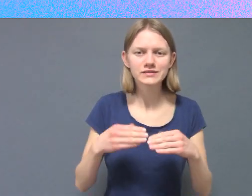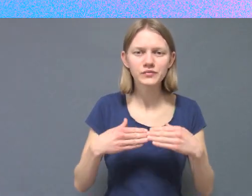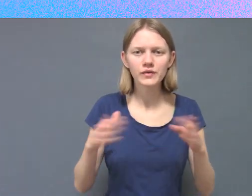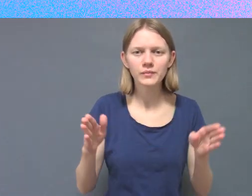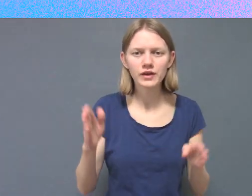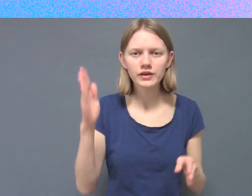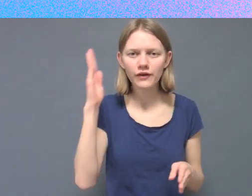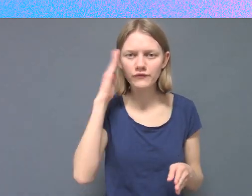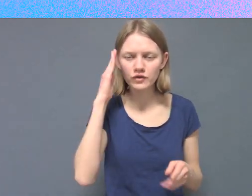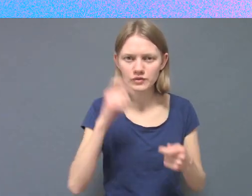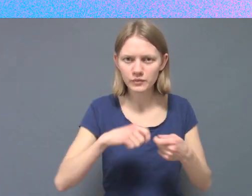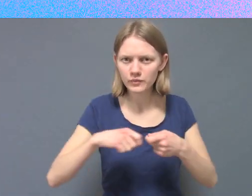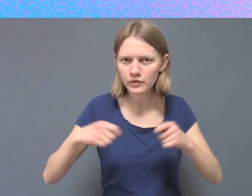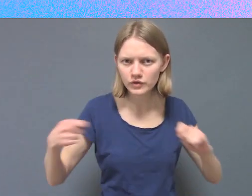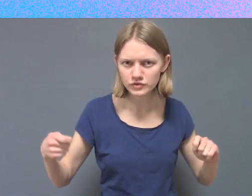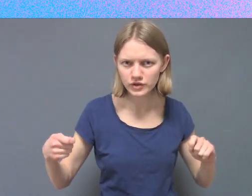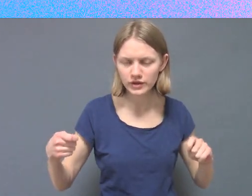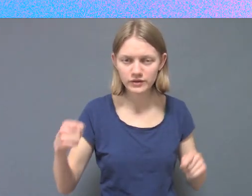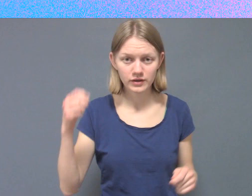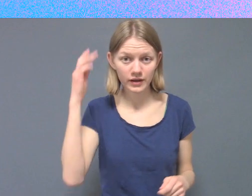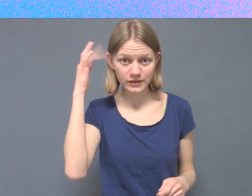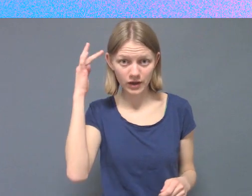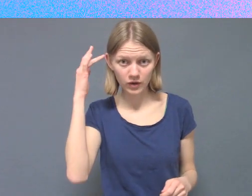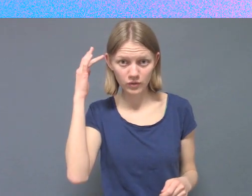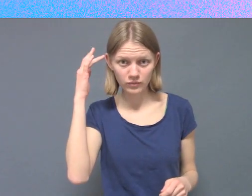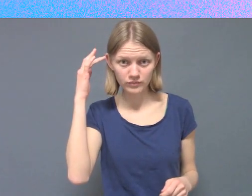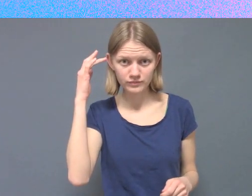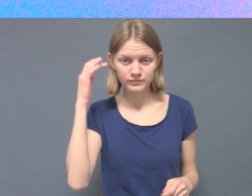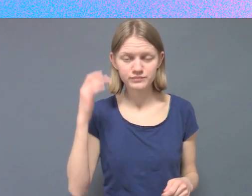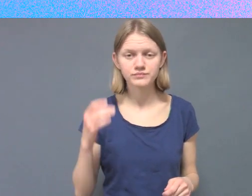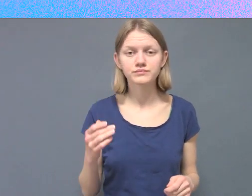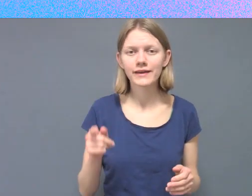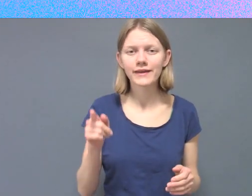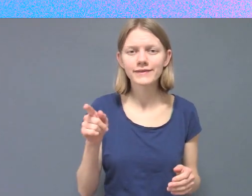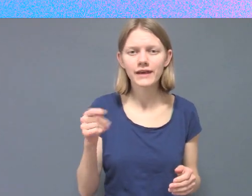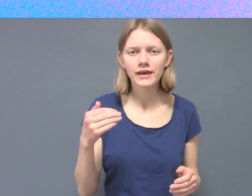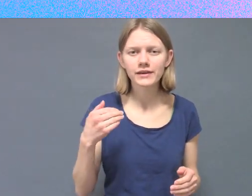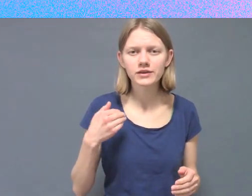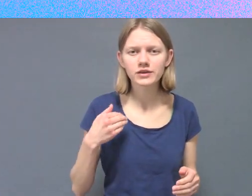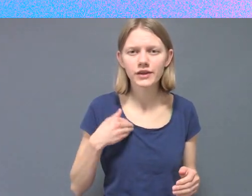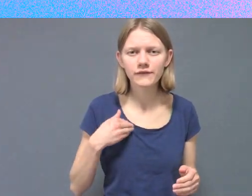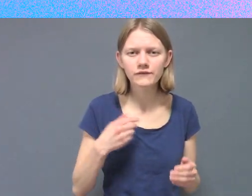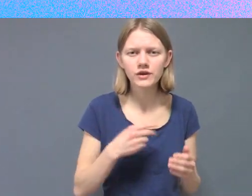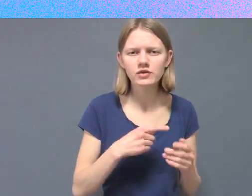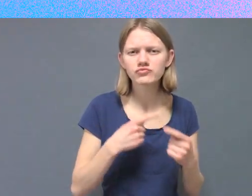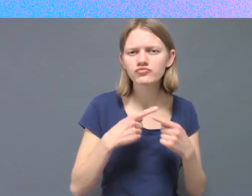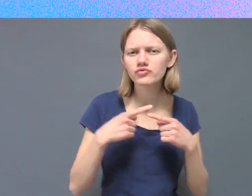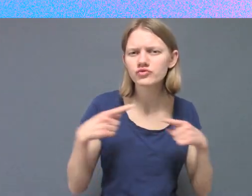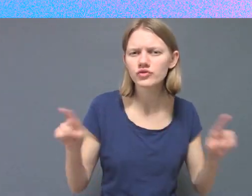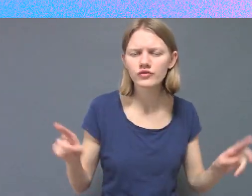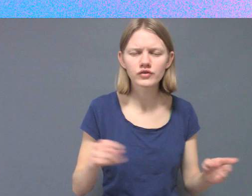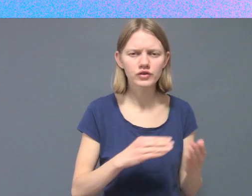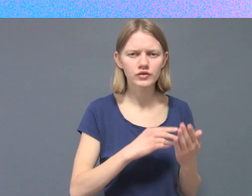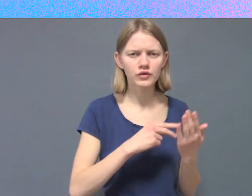I've personally seen so far. Diverse, engaging, positive, and ambitious. Mina does not only